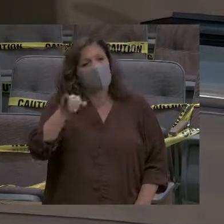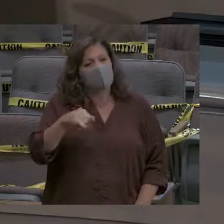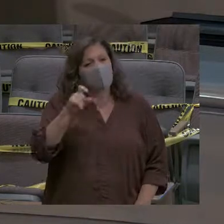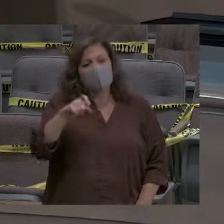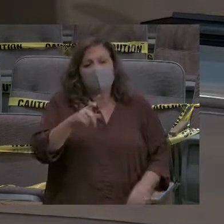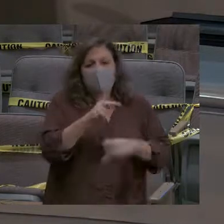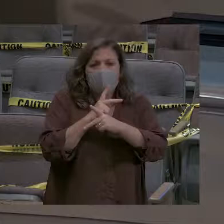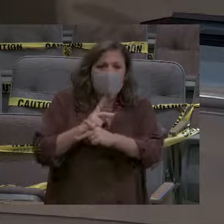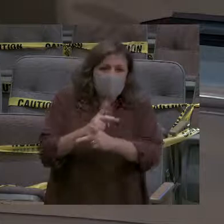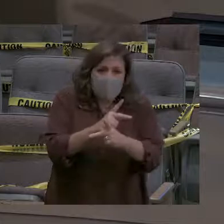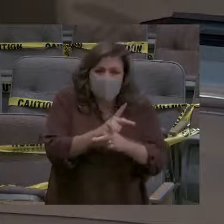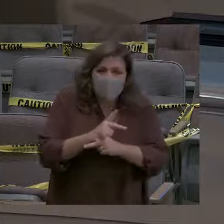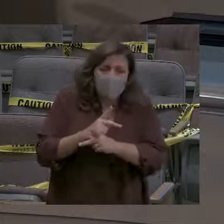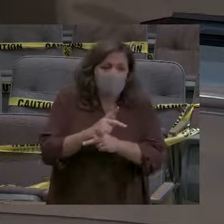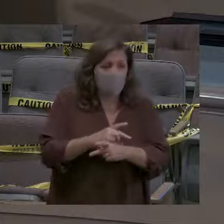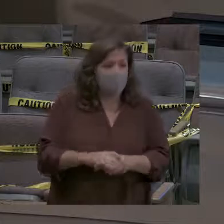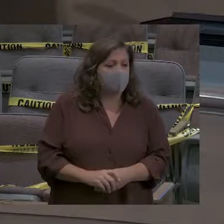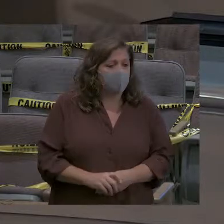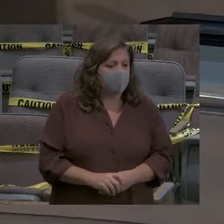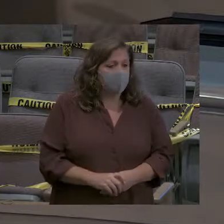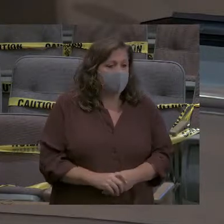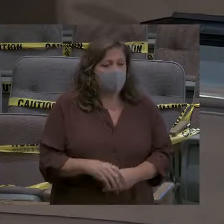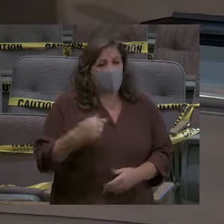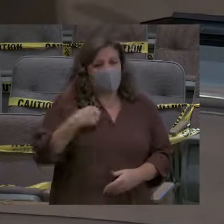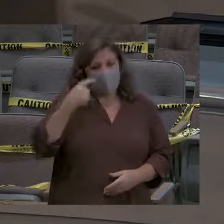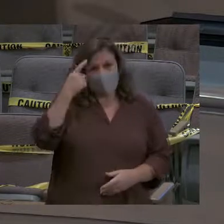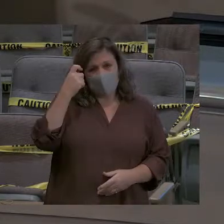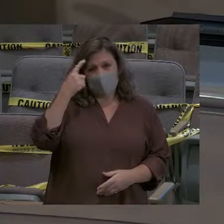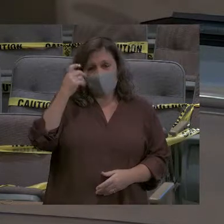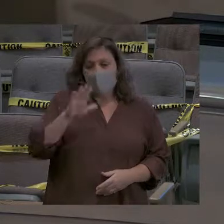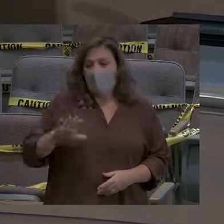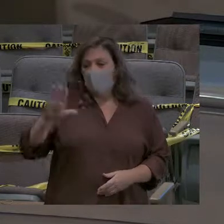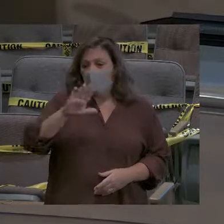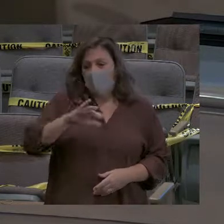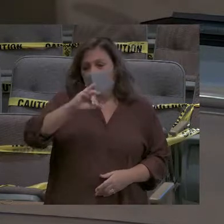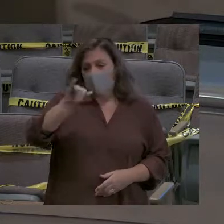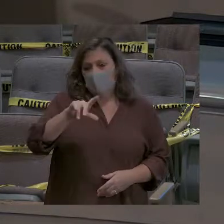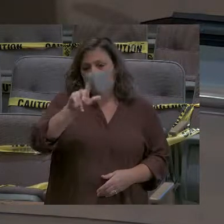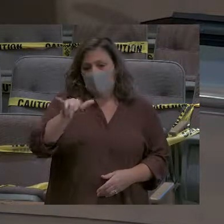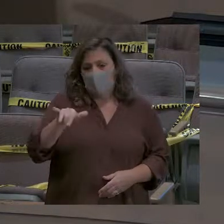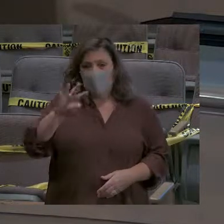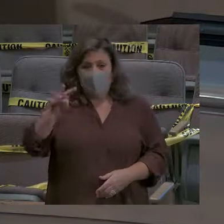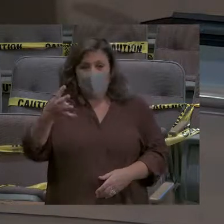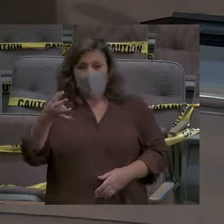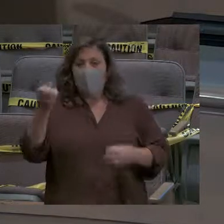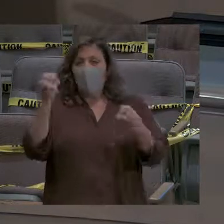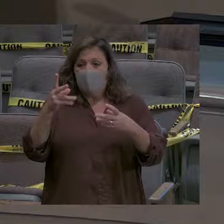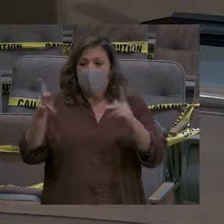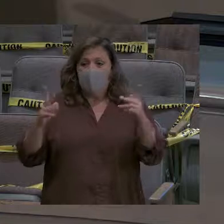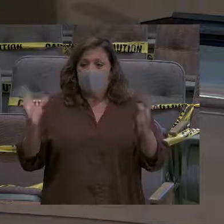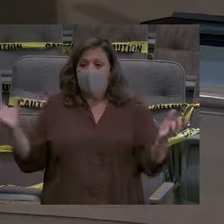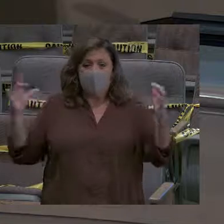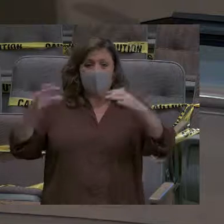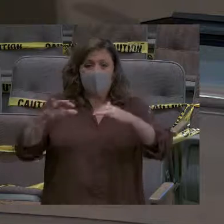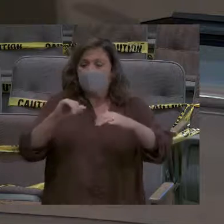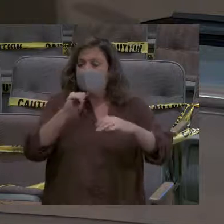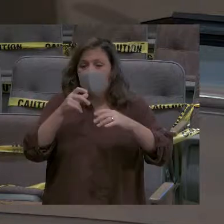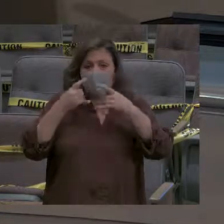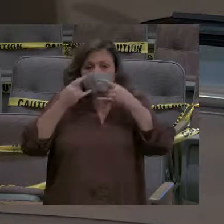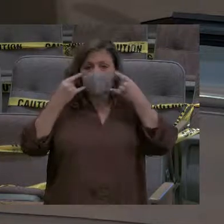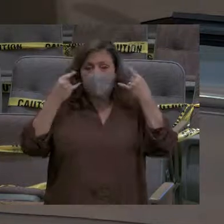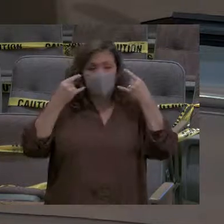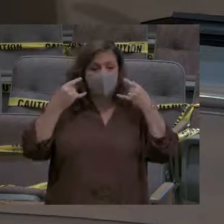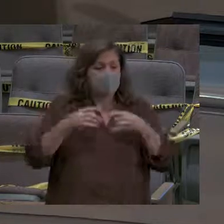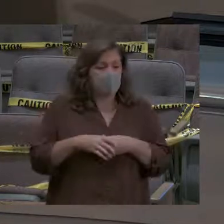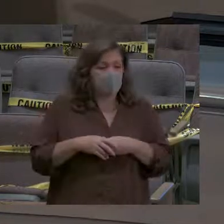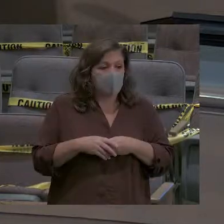facts. I suspect that around July 4th, a lot of folks got together, probably didn't wear masks,